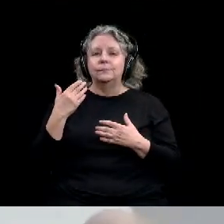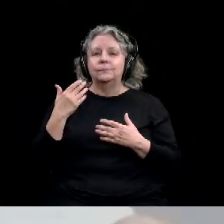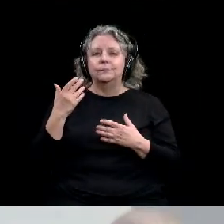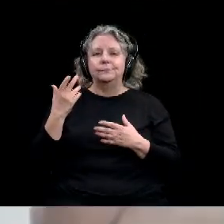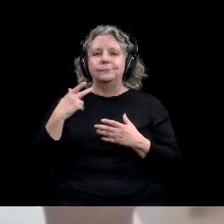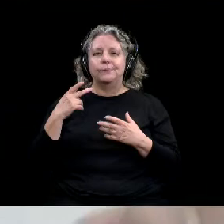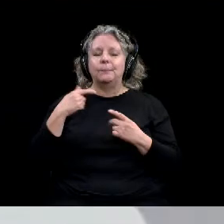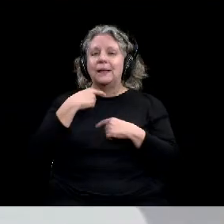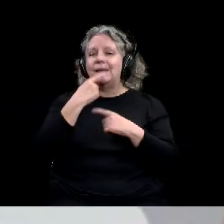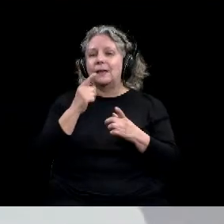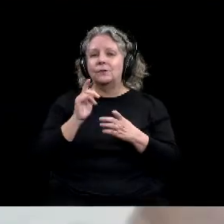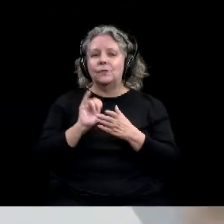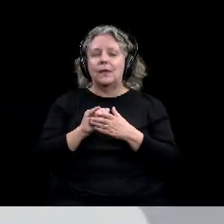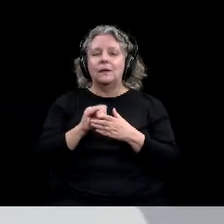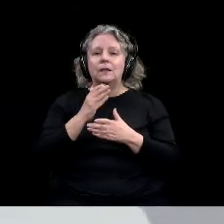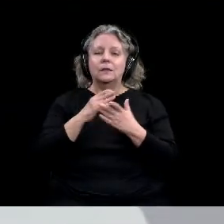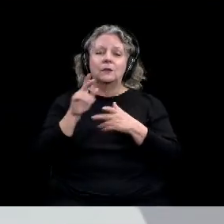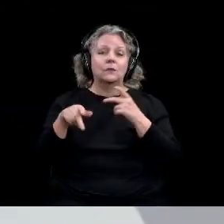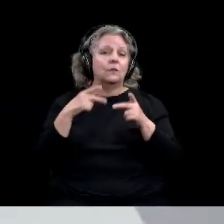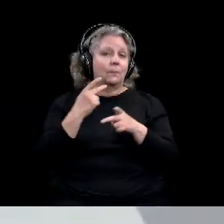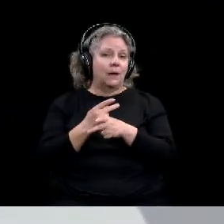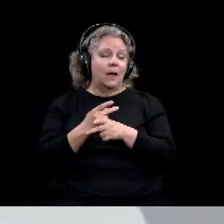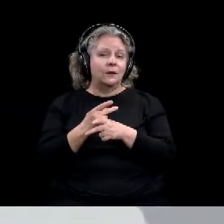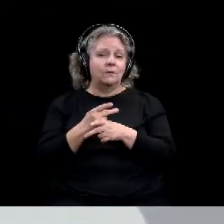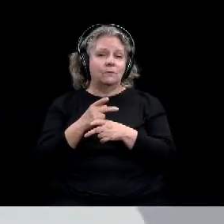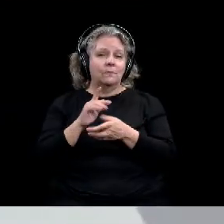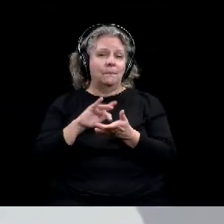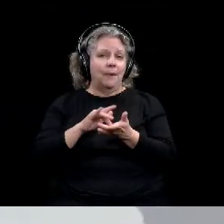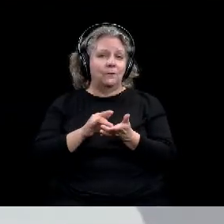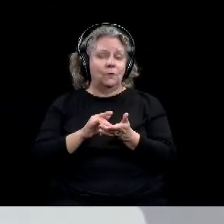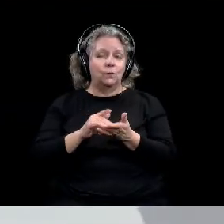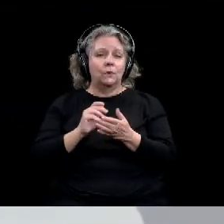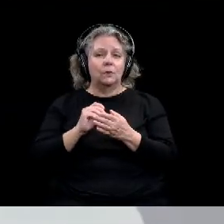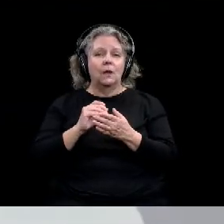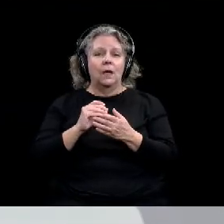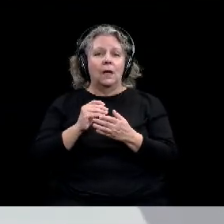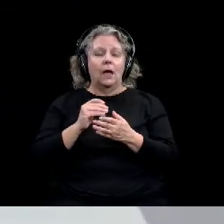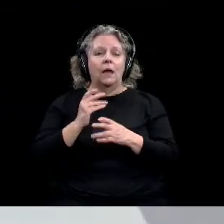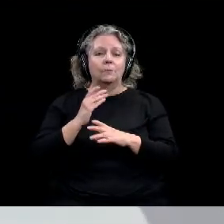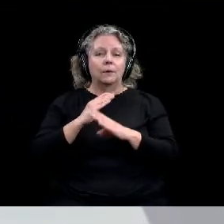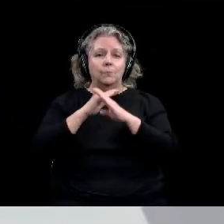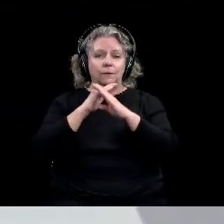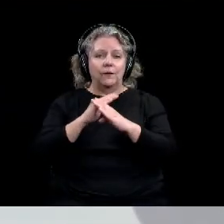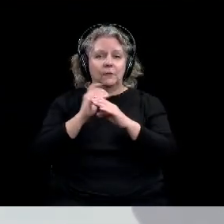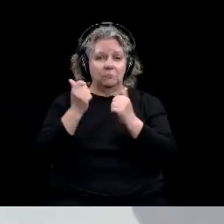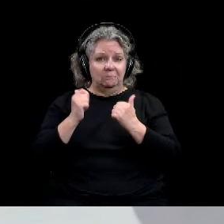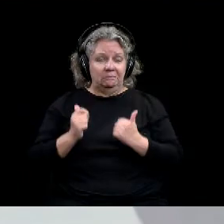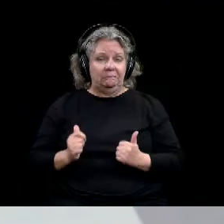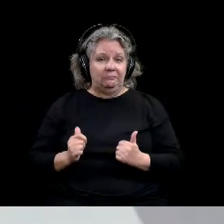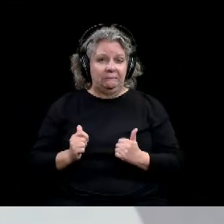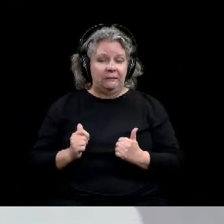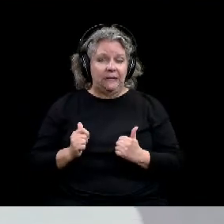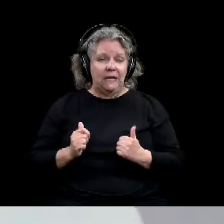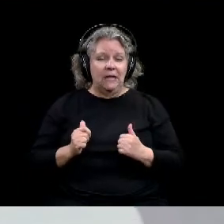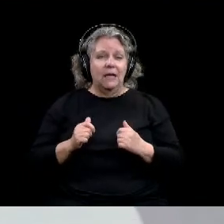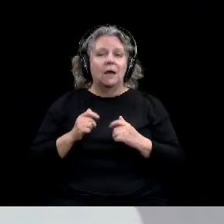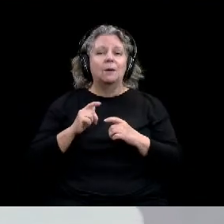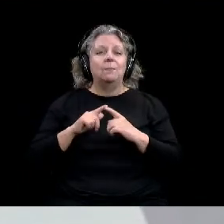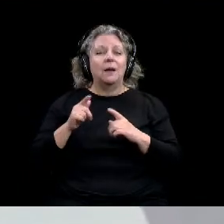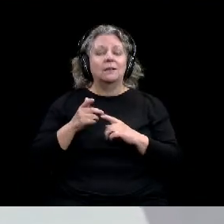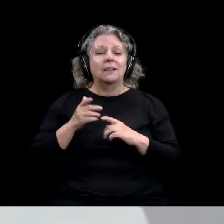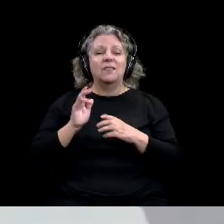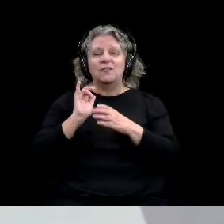positive, that these early hopes really didn't pan out in subsequent studies.